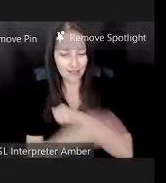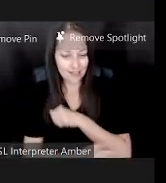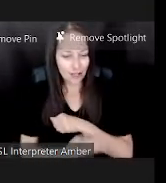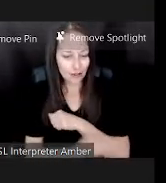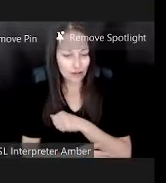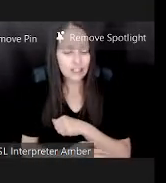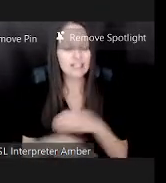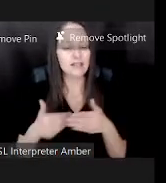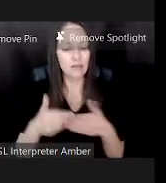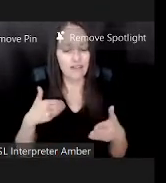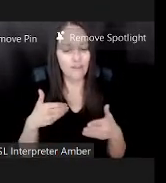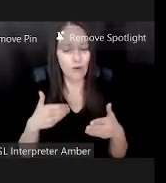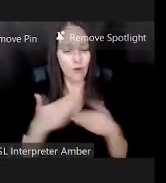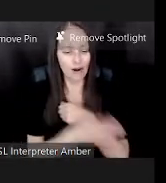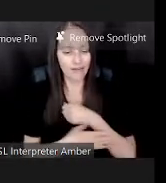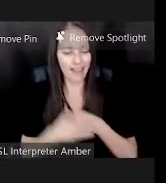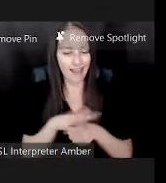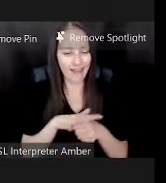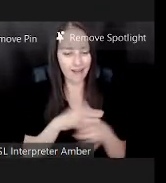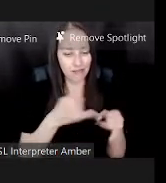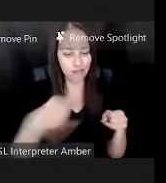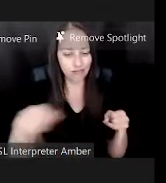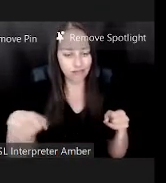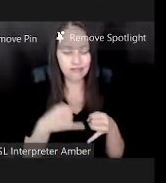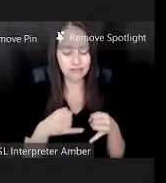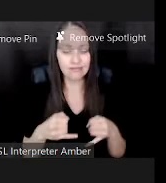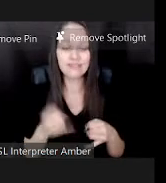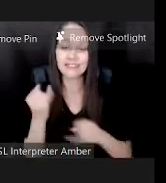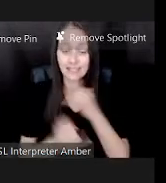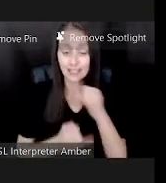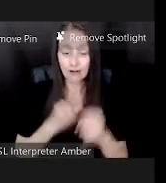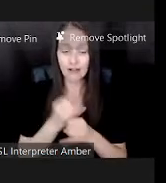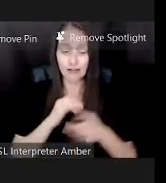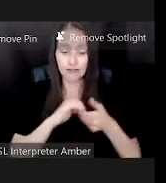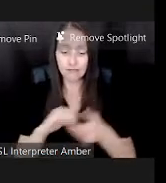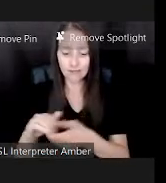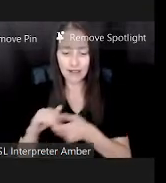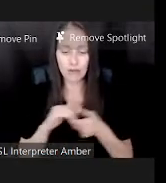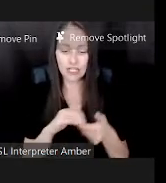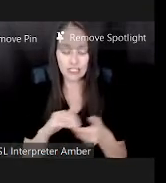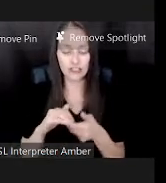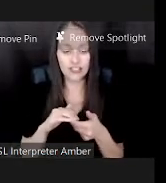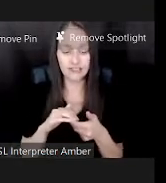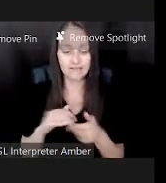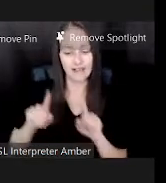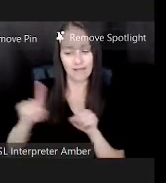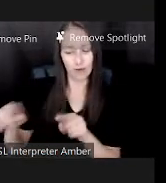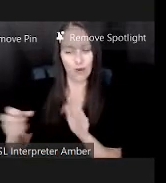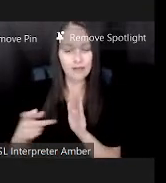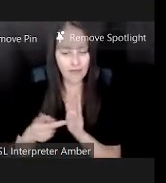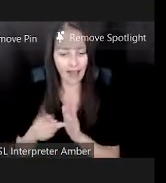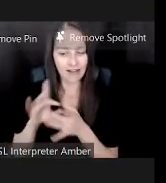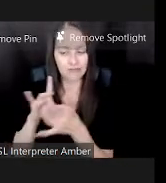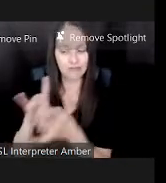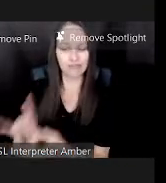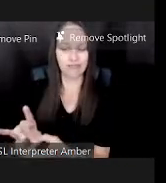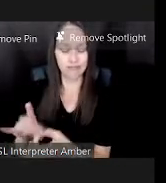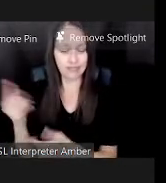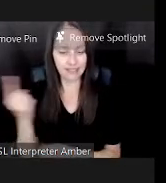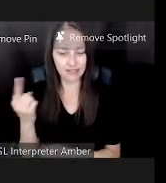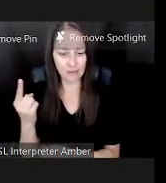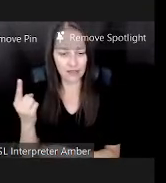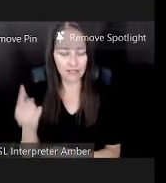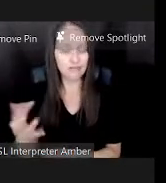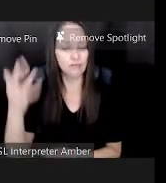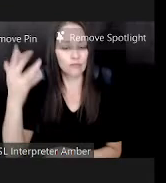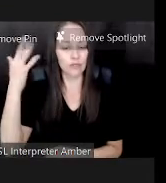that actually this type of international collaboration is about returning ourselves to something that just predates all of